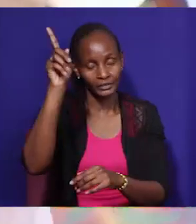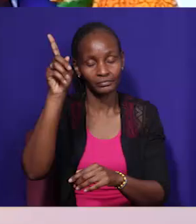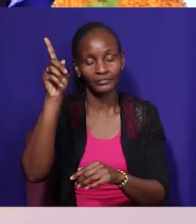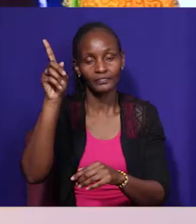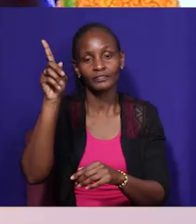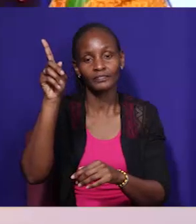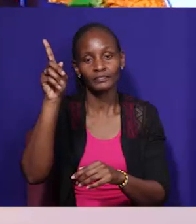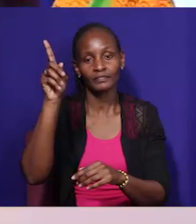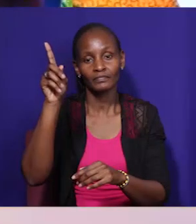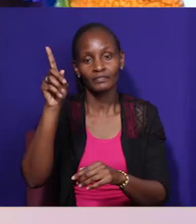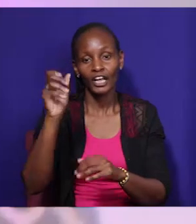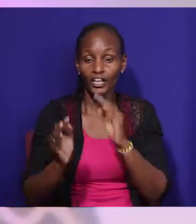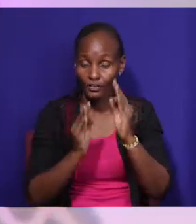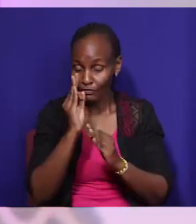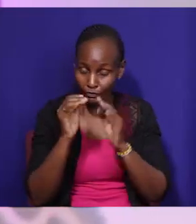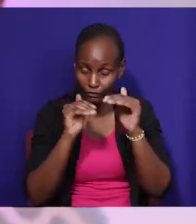mukinifuata,